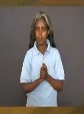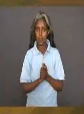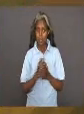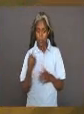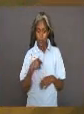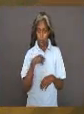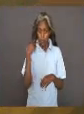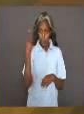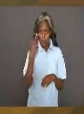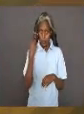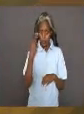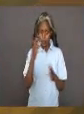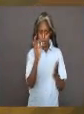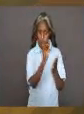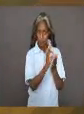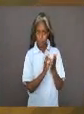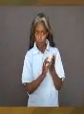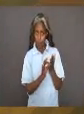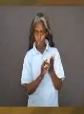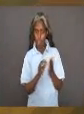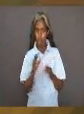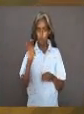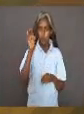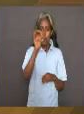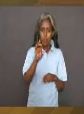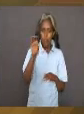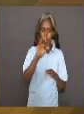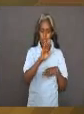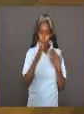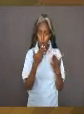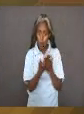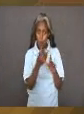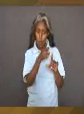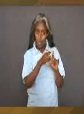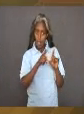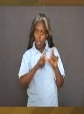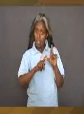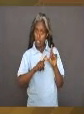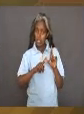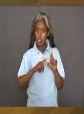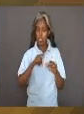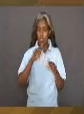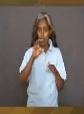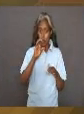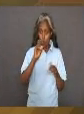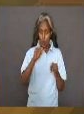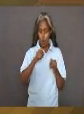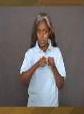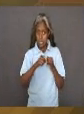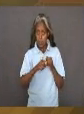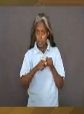We use a formula to find all angles that are coterminal with